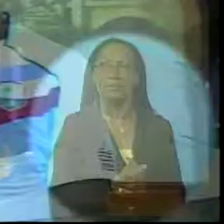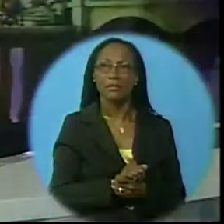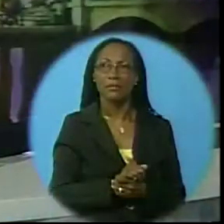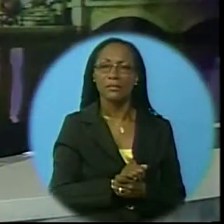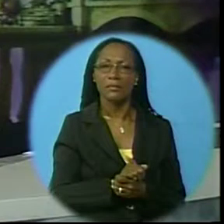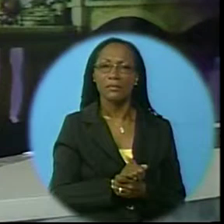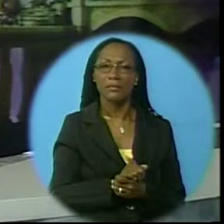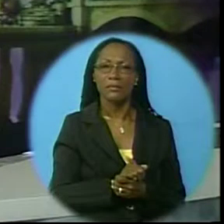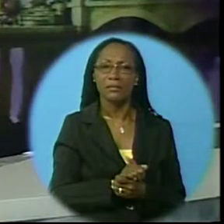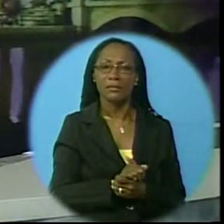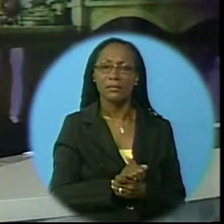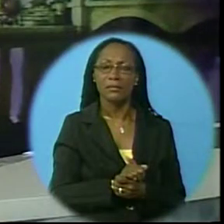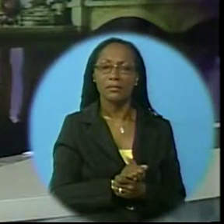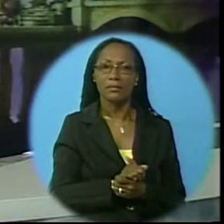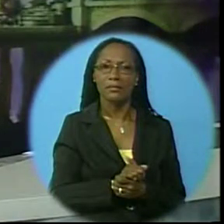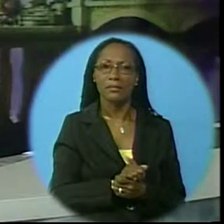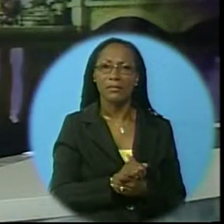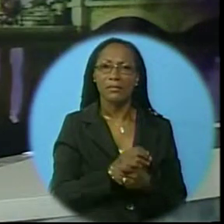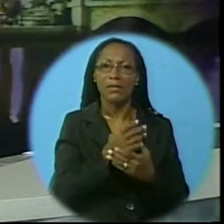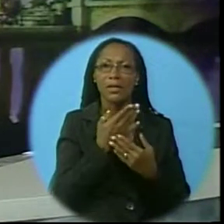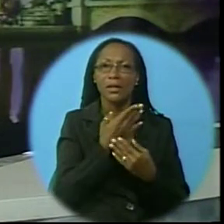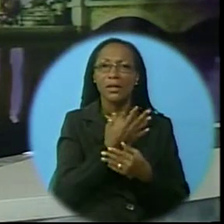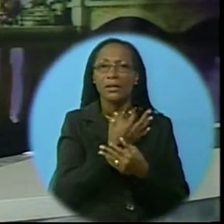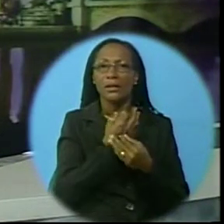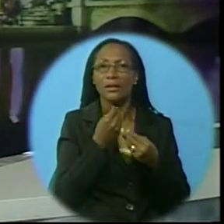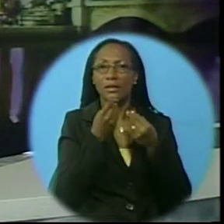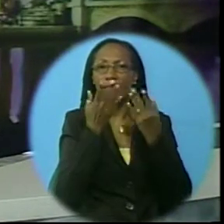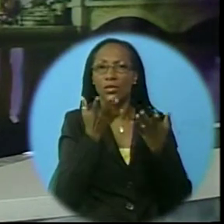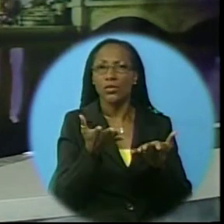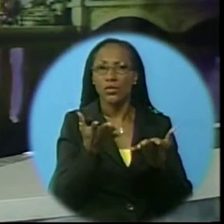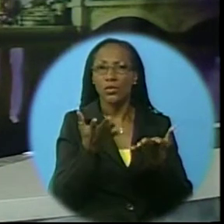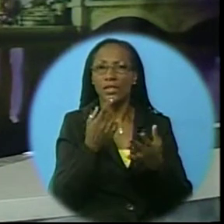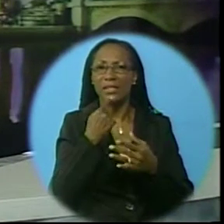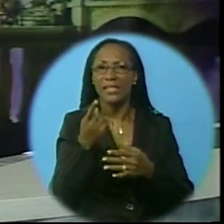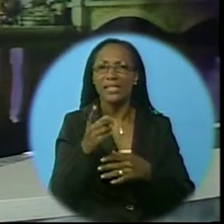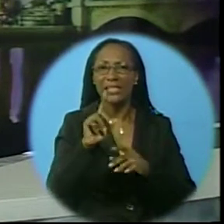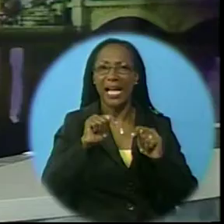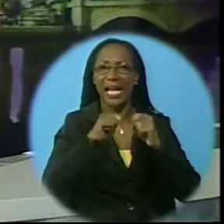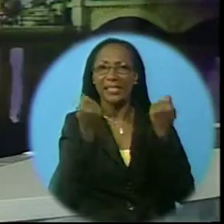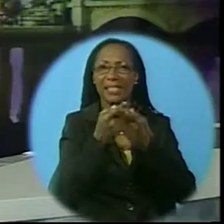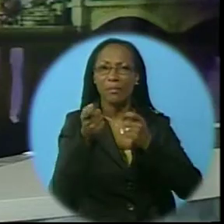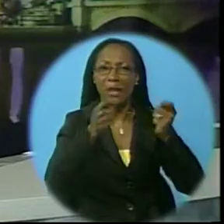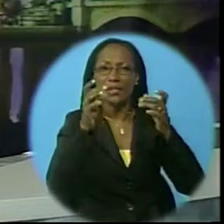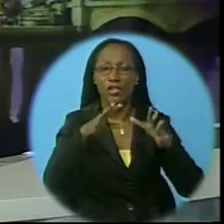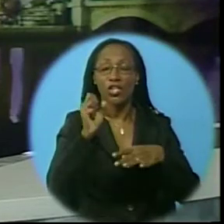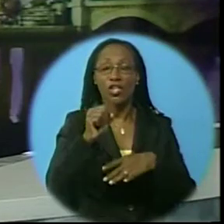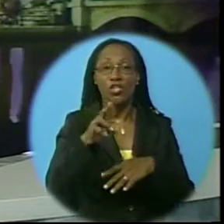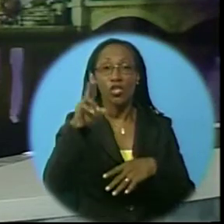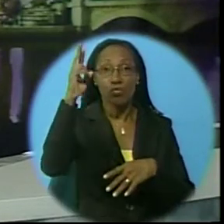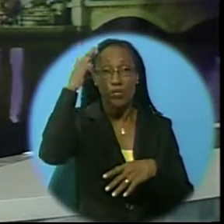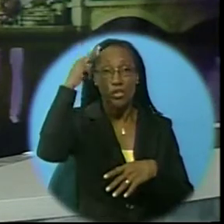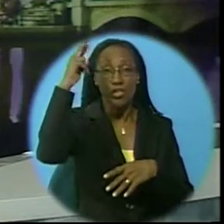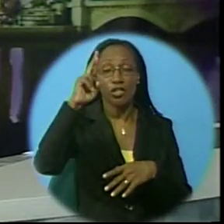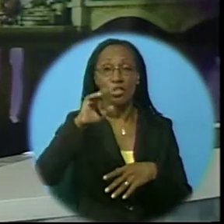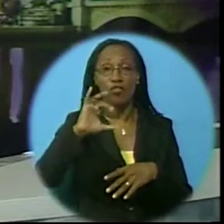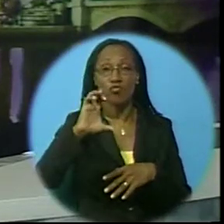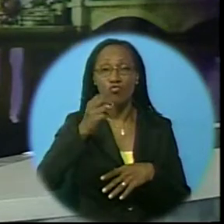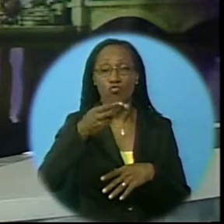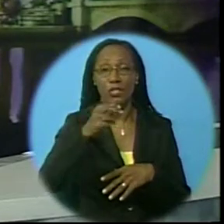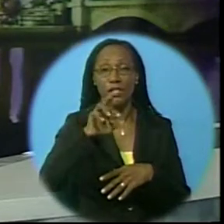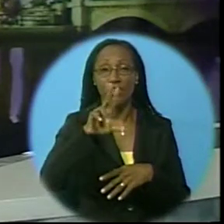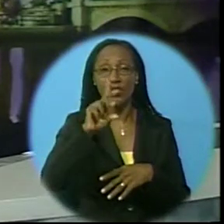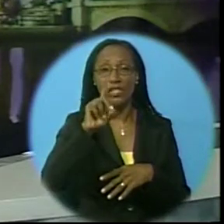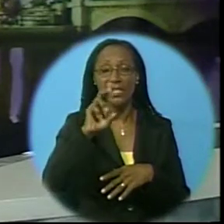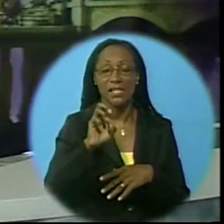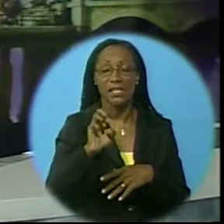professionalism during his tenure. The release added that team manager Sir Richie Richardson will take charge of the unit on an